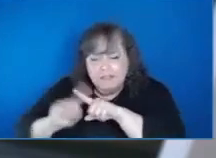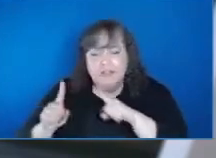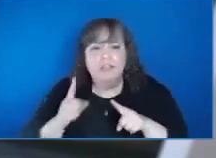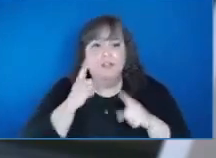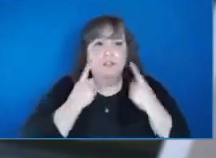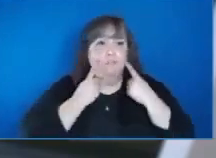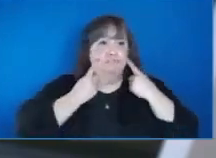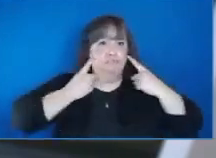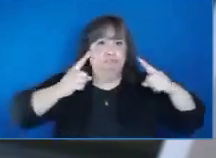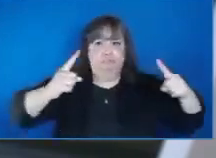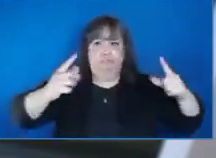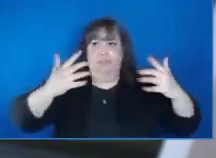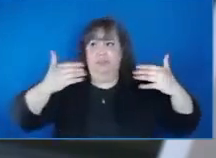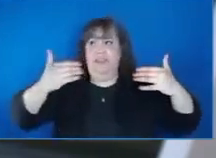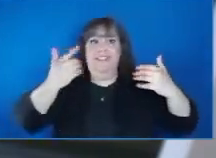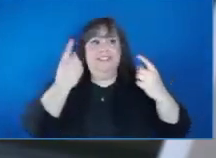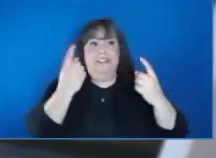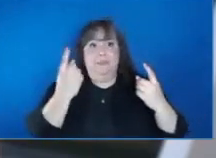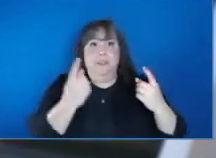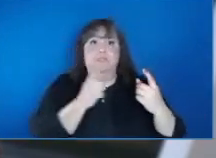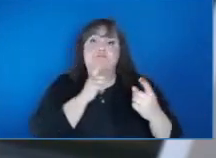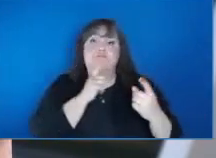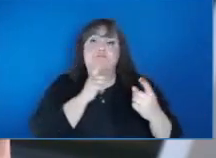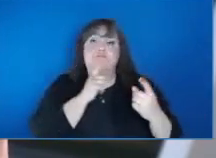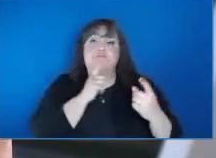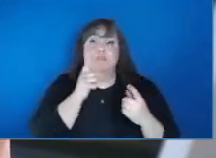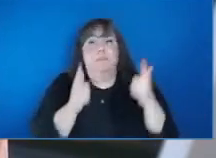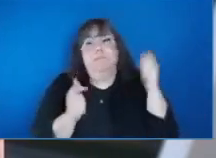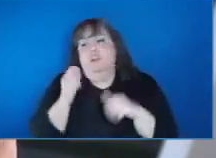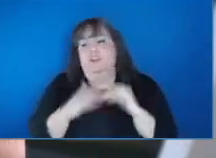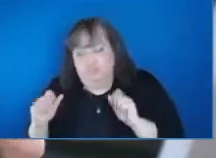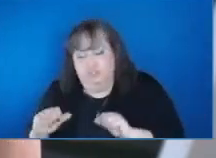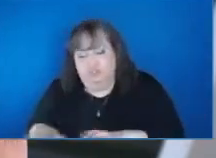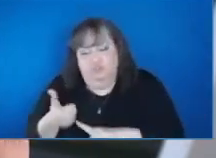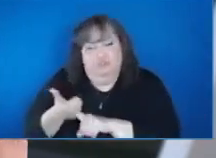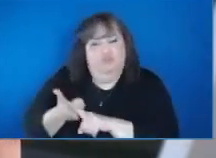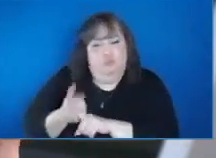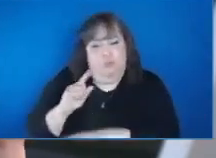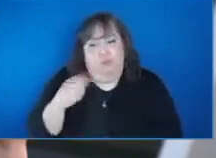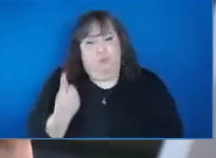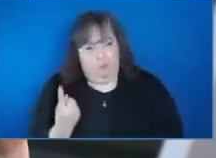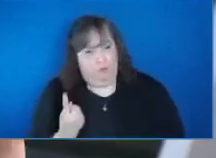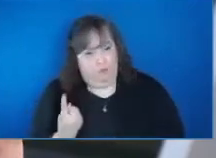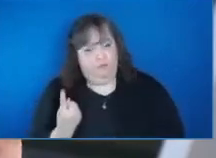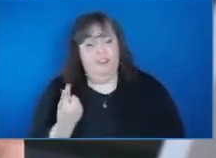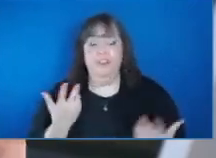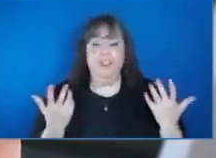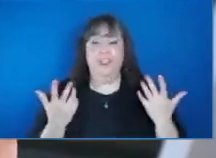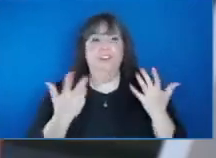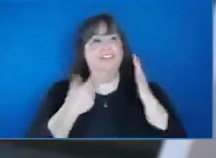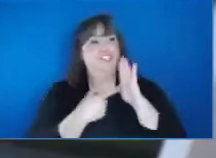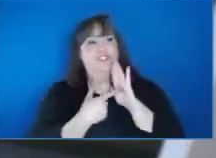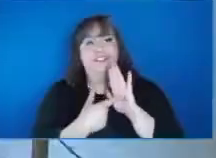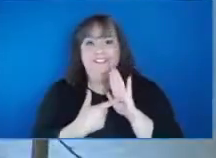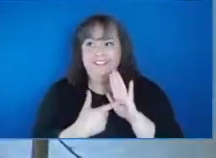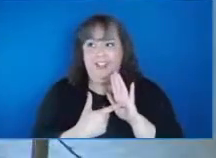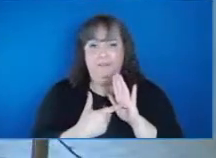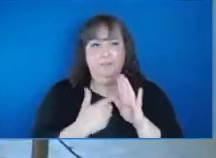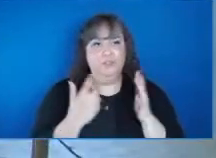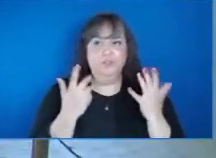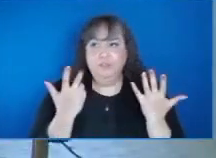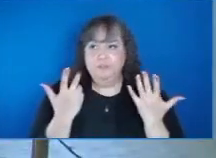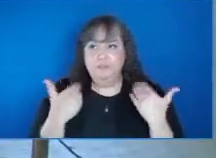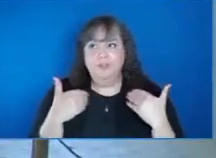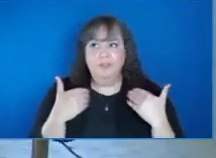one person could do on their own. And DART obviously is a key example of that, and you know, I'm just overjoyed to be a part of this mission. Yeah.